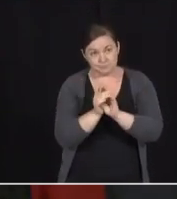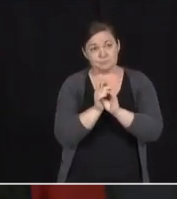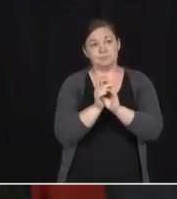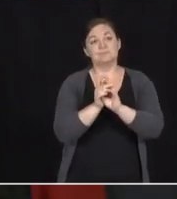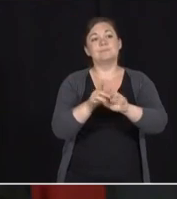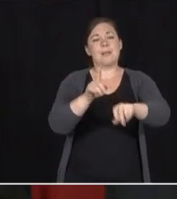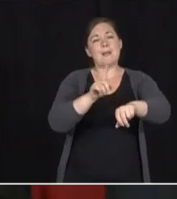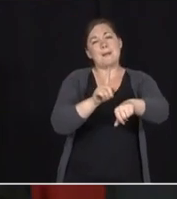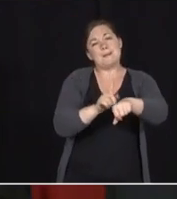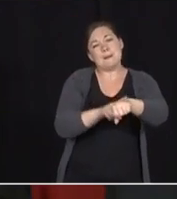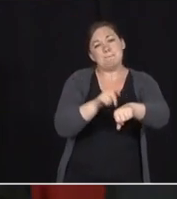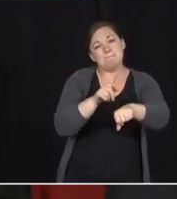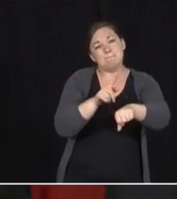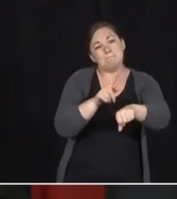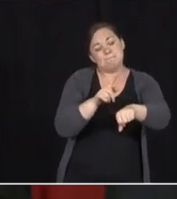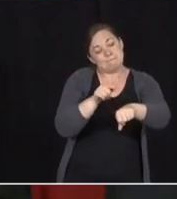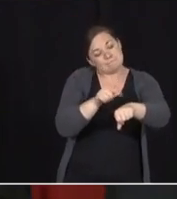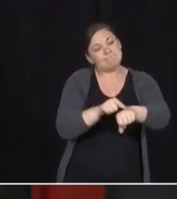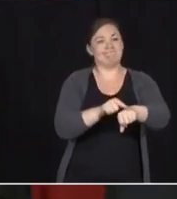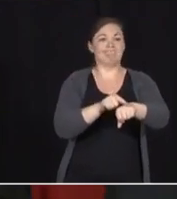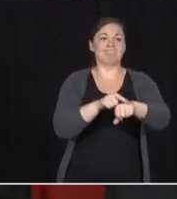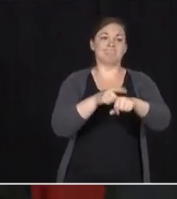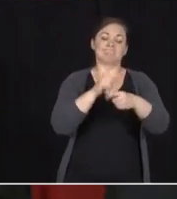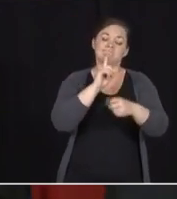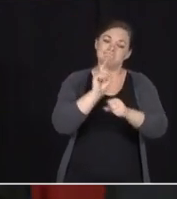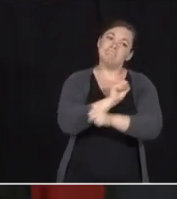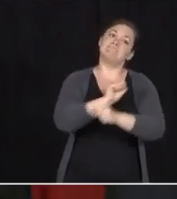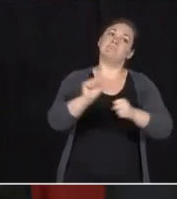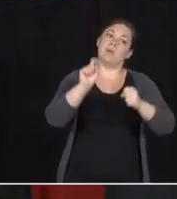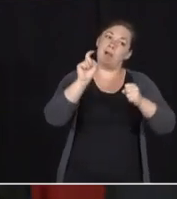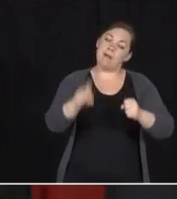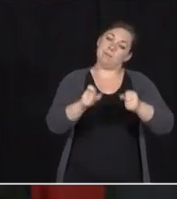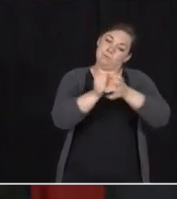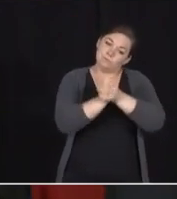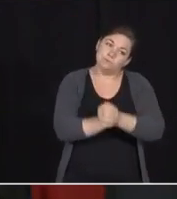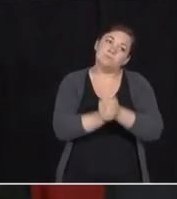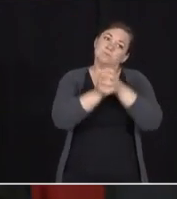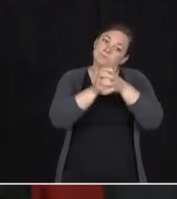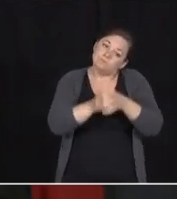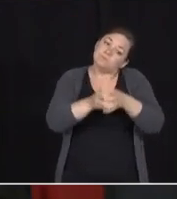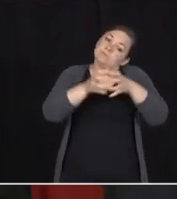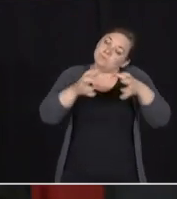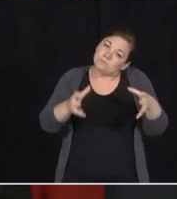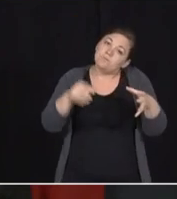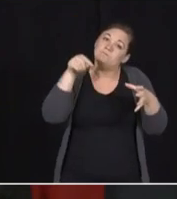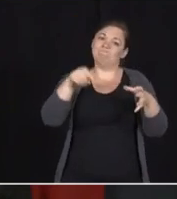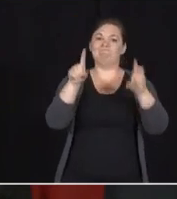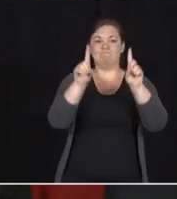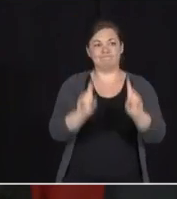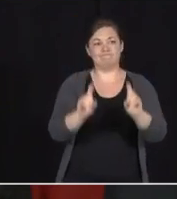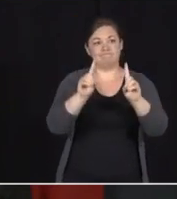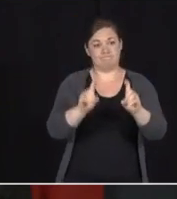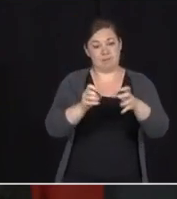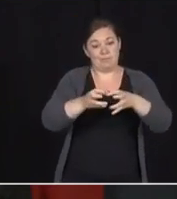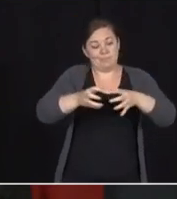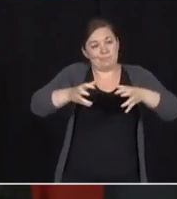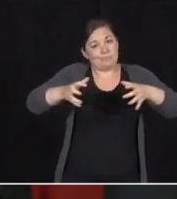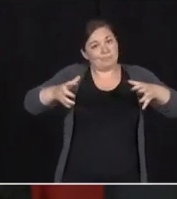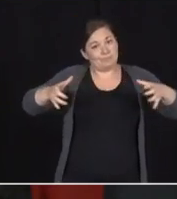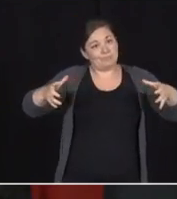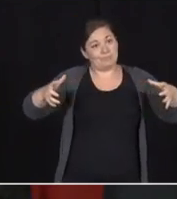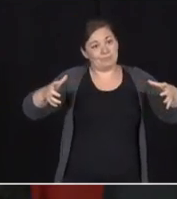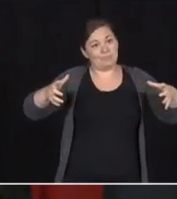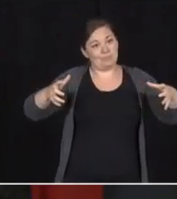time to fully ramp up. We're ramping up as we talk right now in the testing strategy, but I'm confident